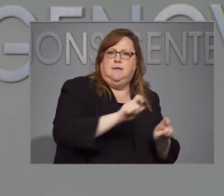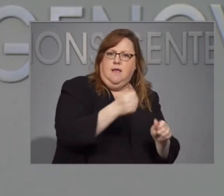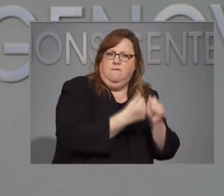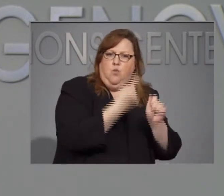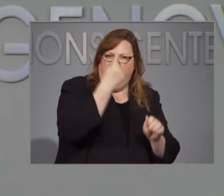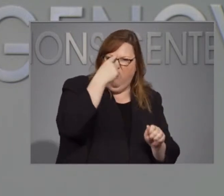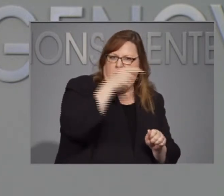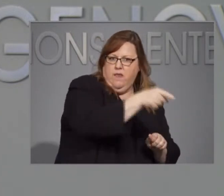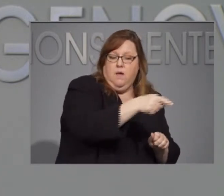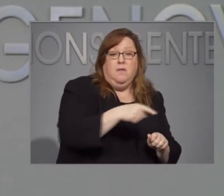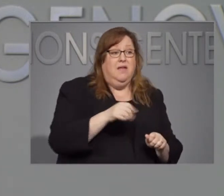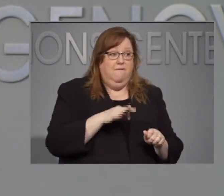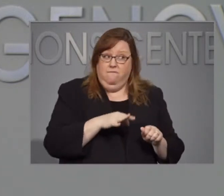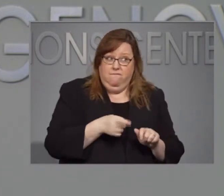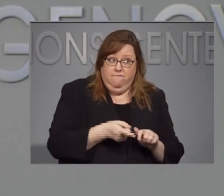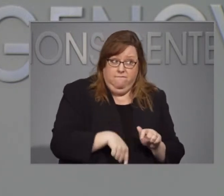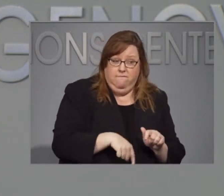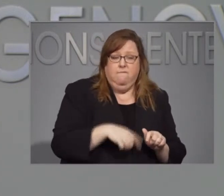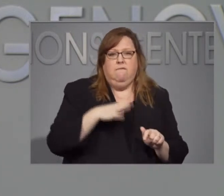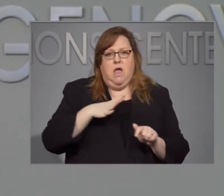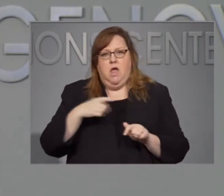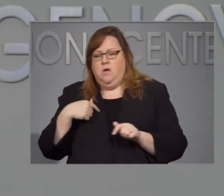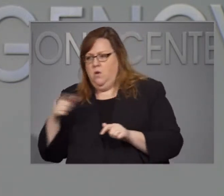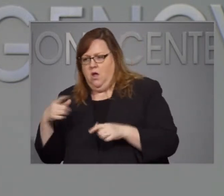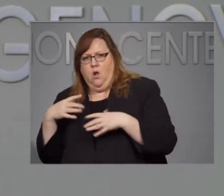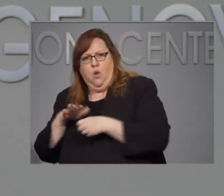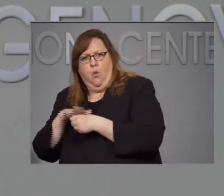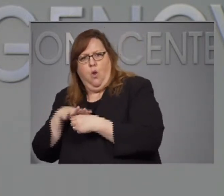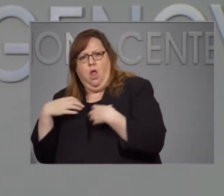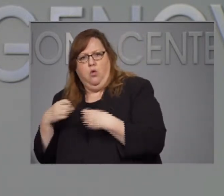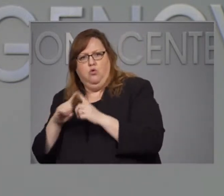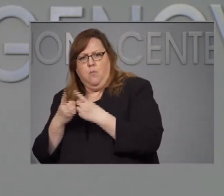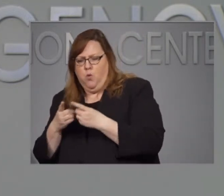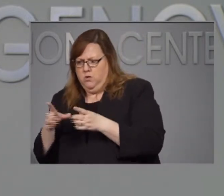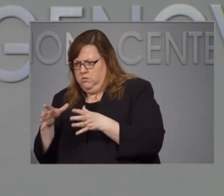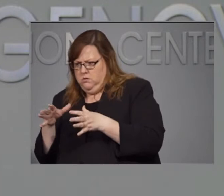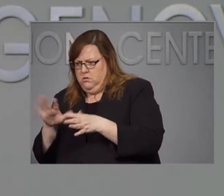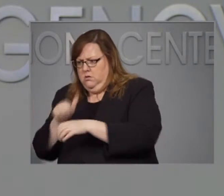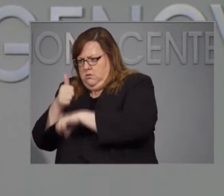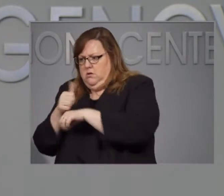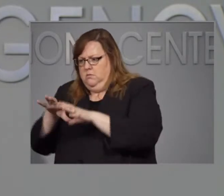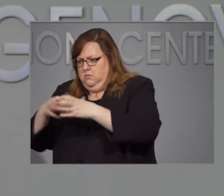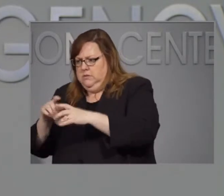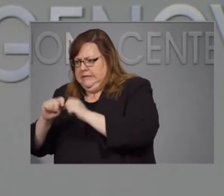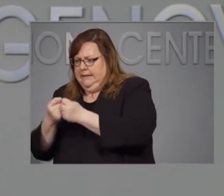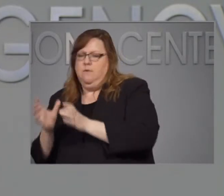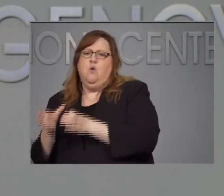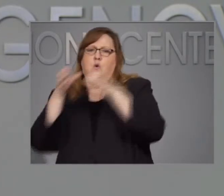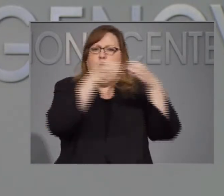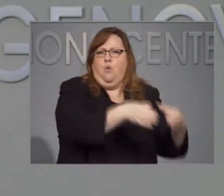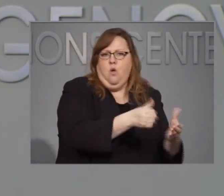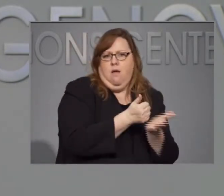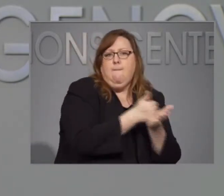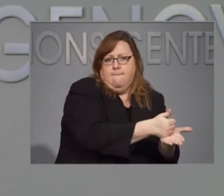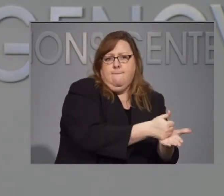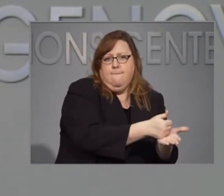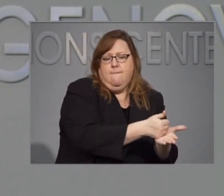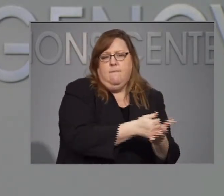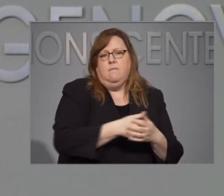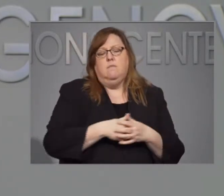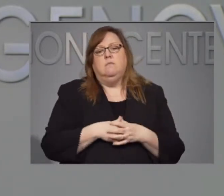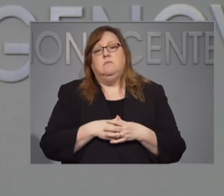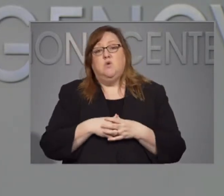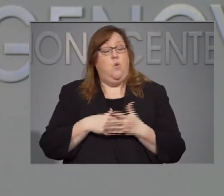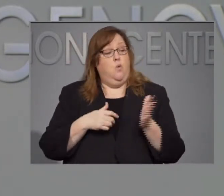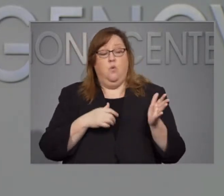local health departments to try to deploy teams. So that's how we've been doing it for the last number of months. And so when we hear about even just one